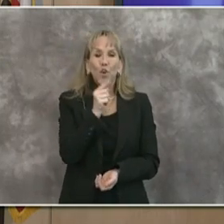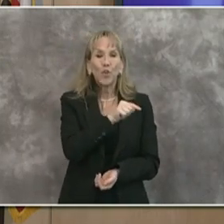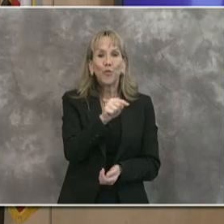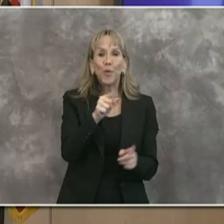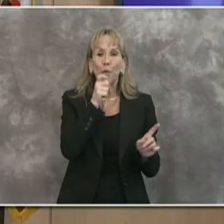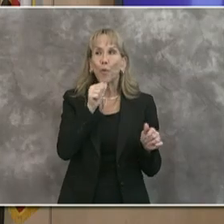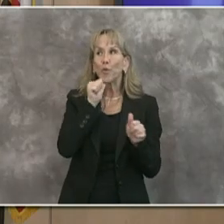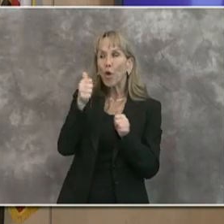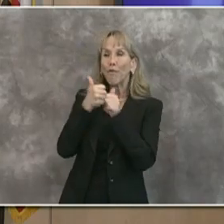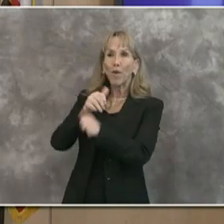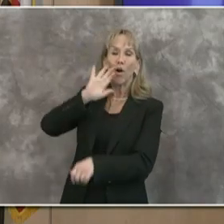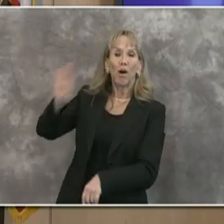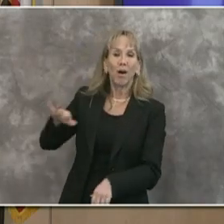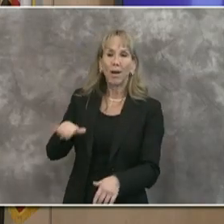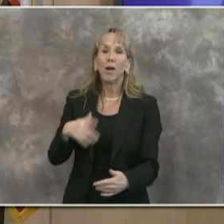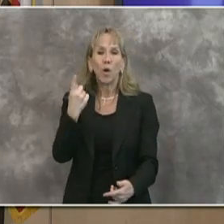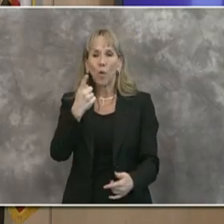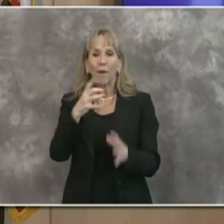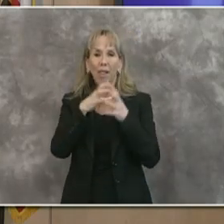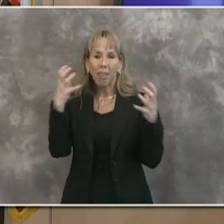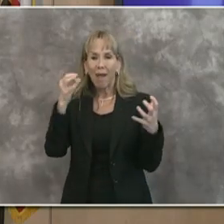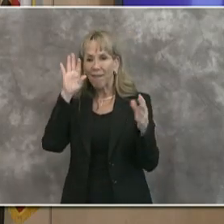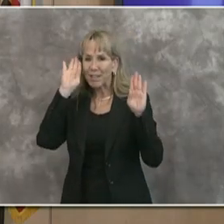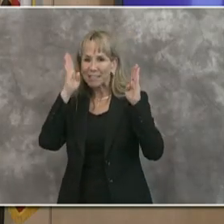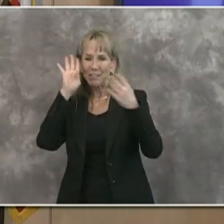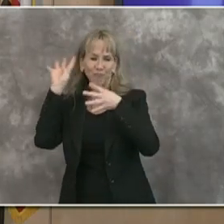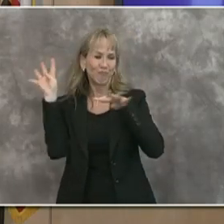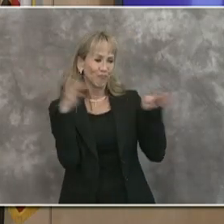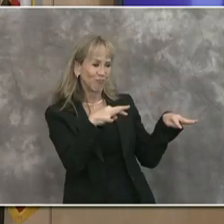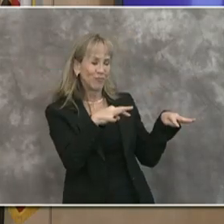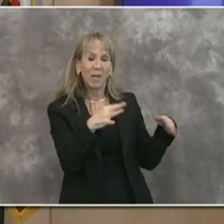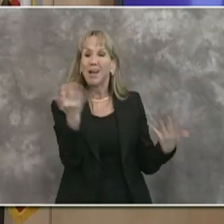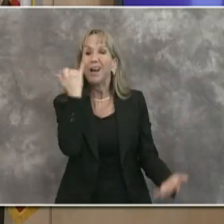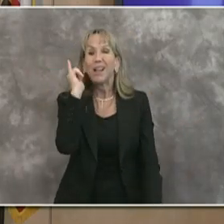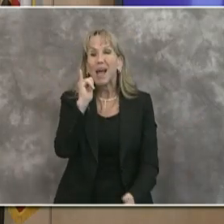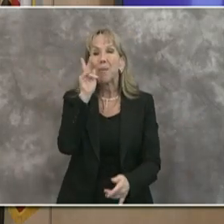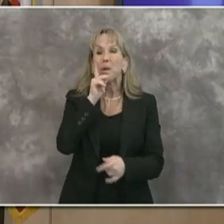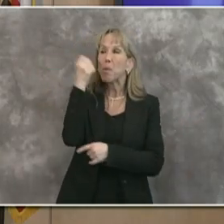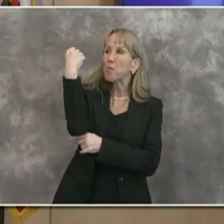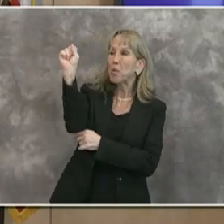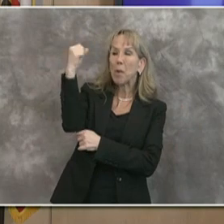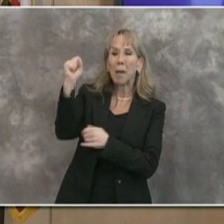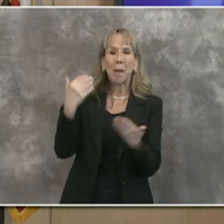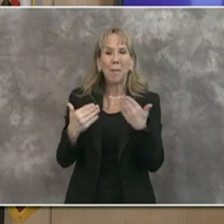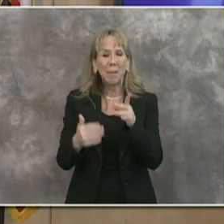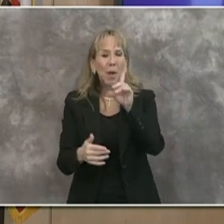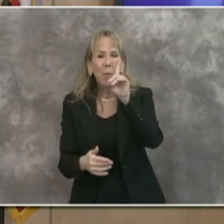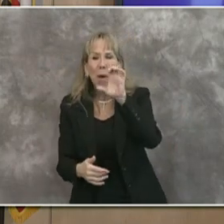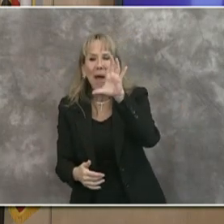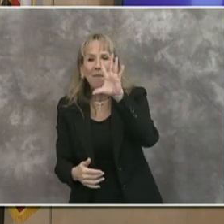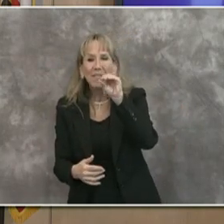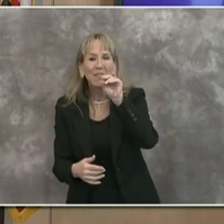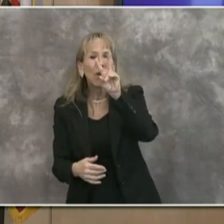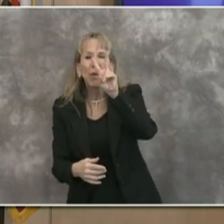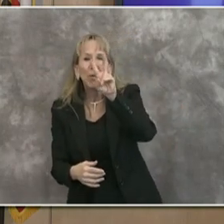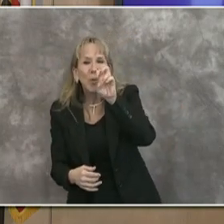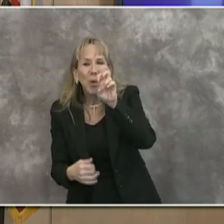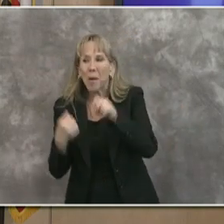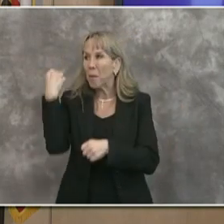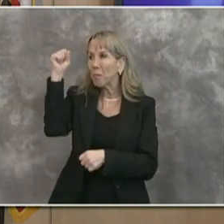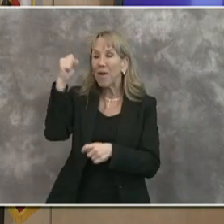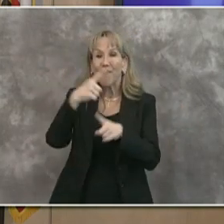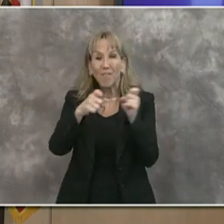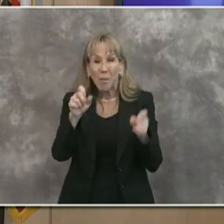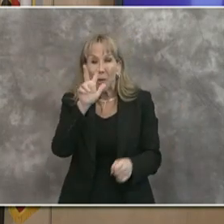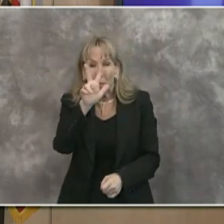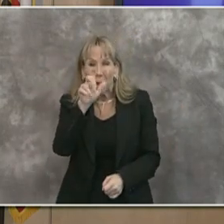attention. We'll go back, case in point, to the protesters. You may have 150 to 200 protesters out of 3.4 million